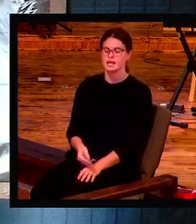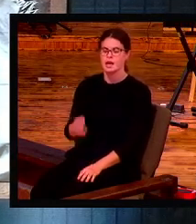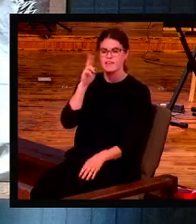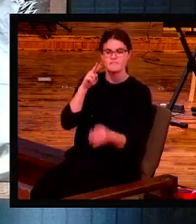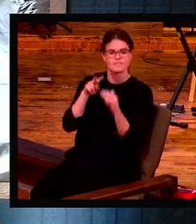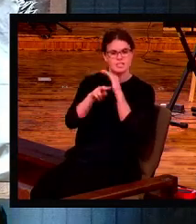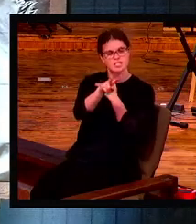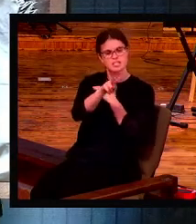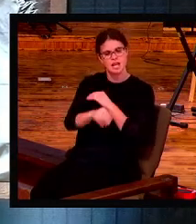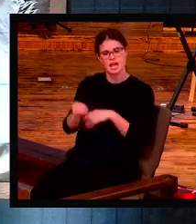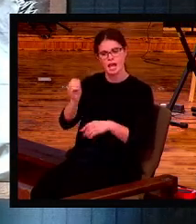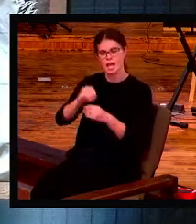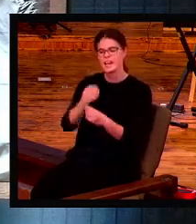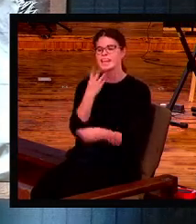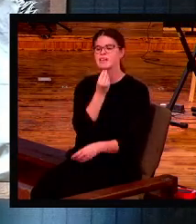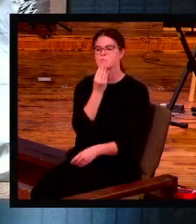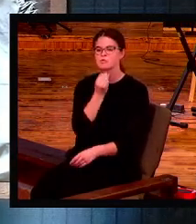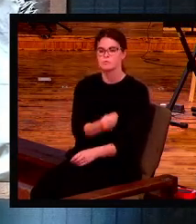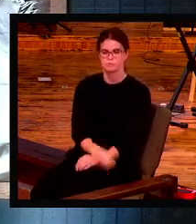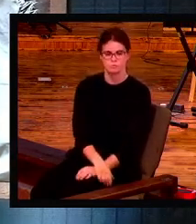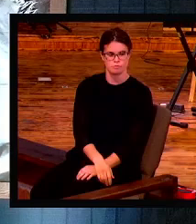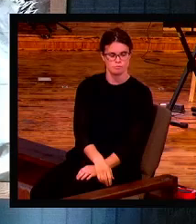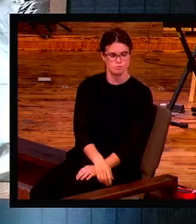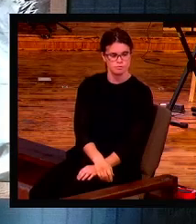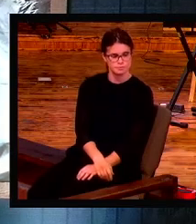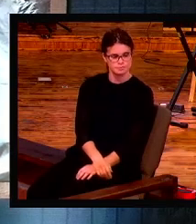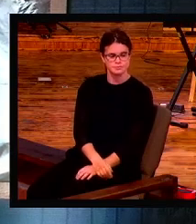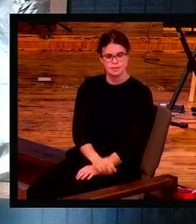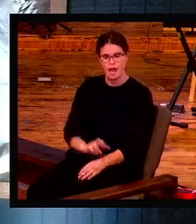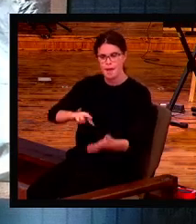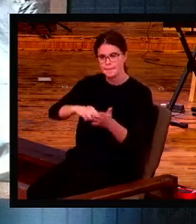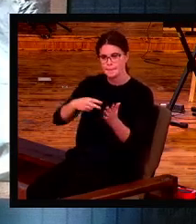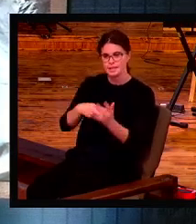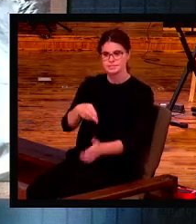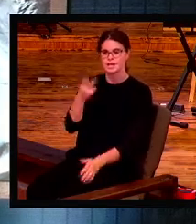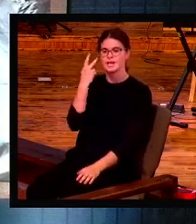This way is for y'all. See the end from the beginning.